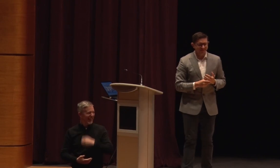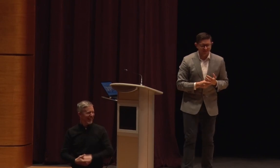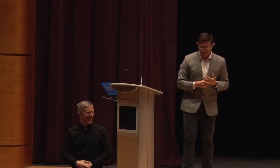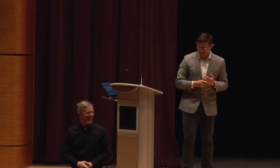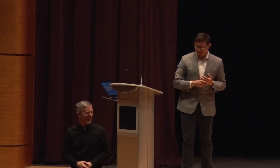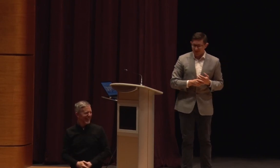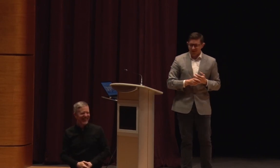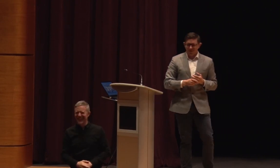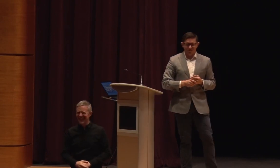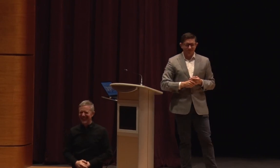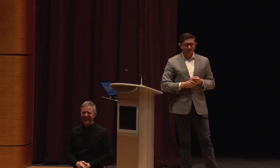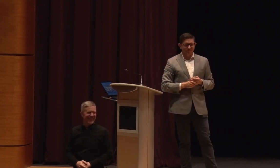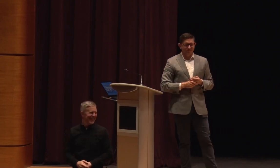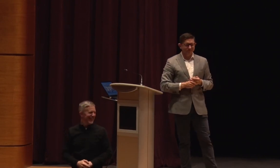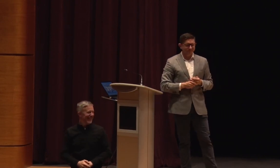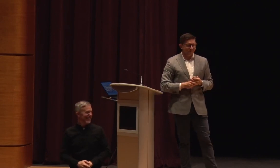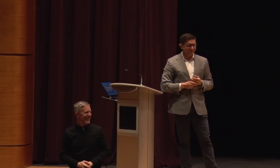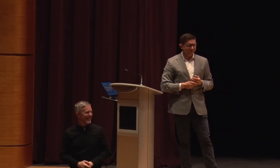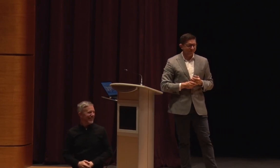Okay. Hello, everyone.